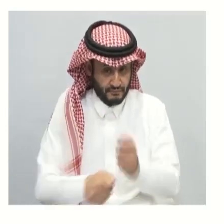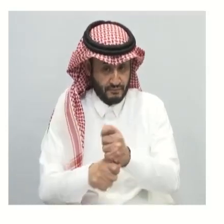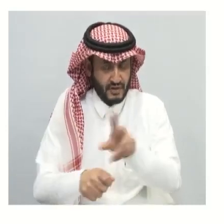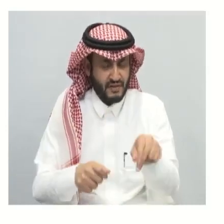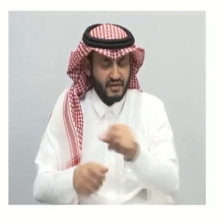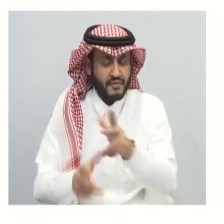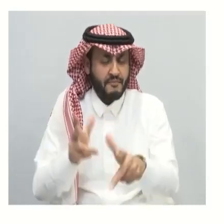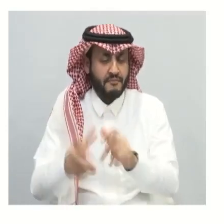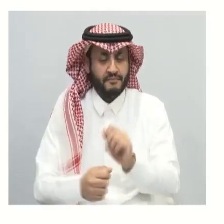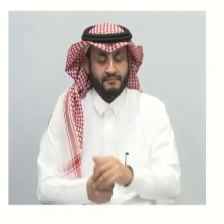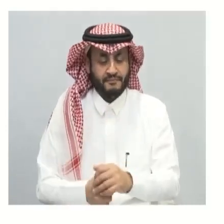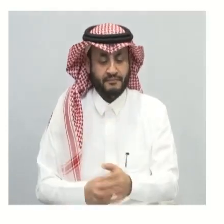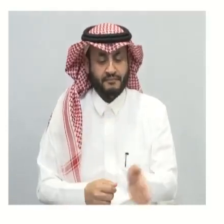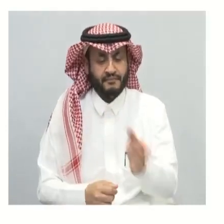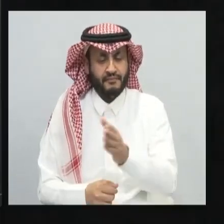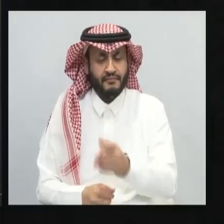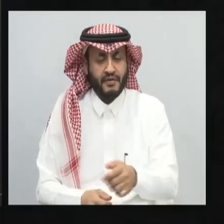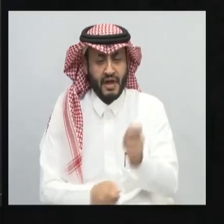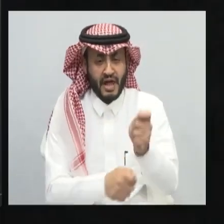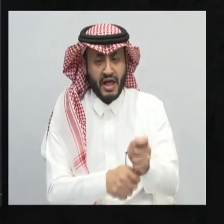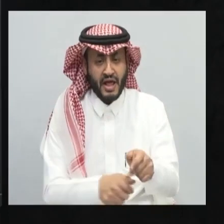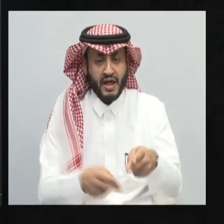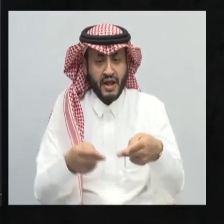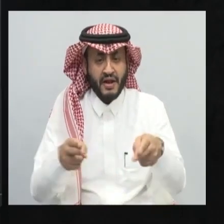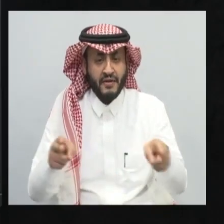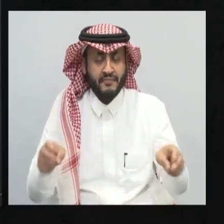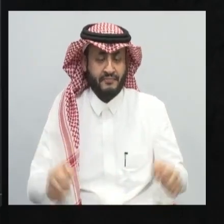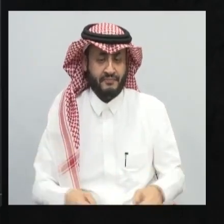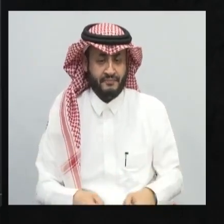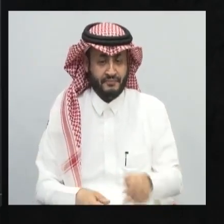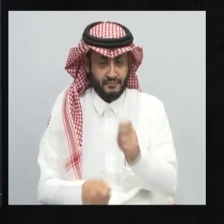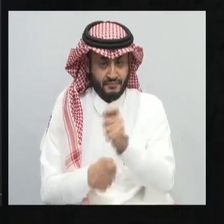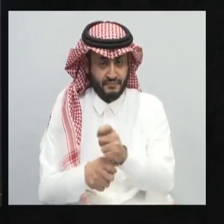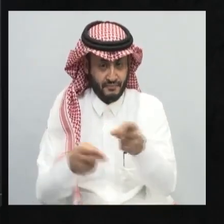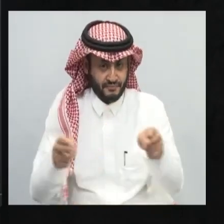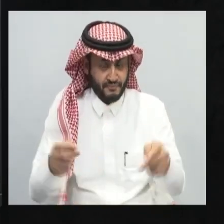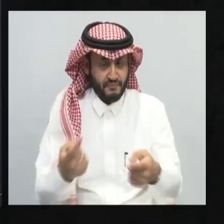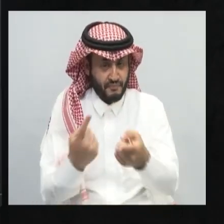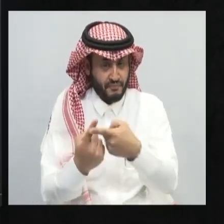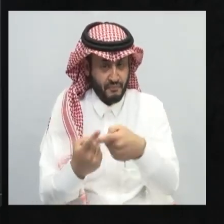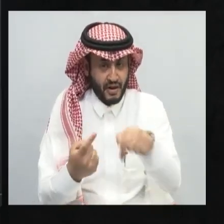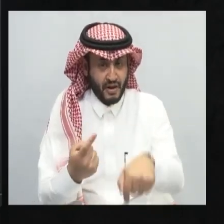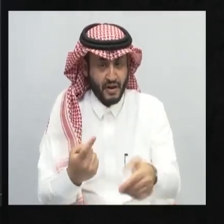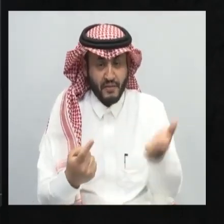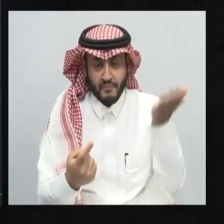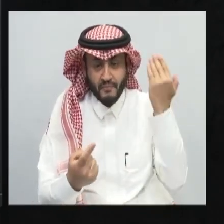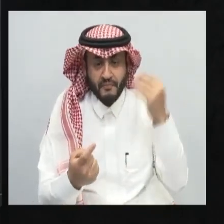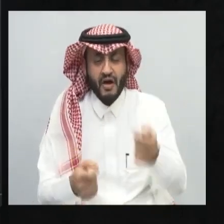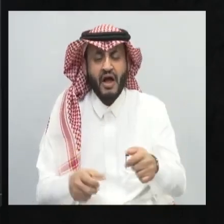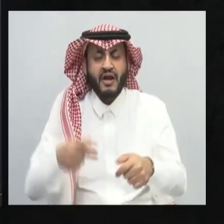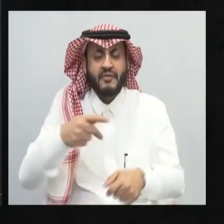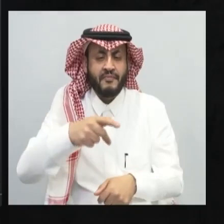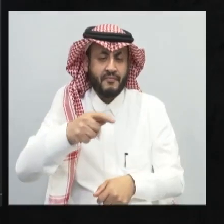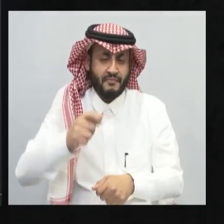adjective. Types of verbs. We've spoken about the base form. Verb number 3, which is the past participle as